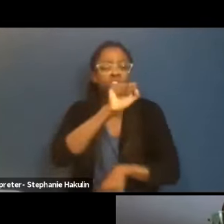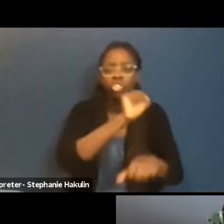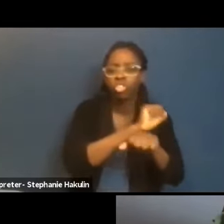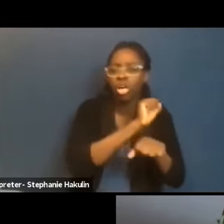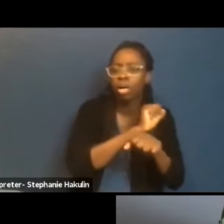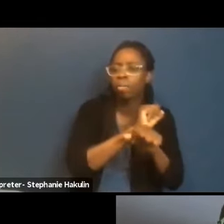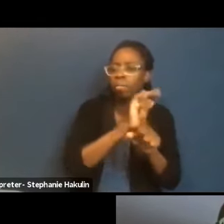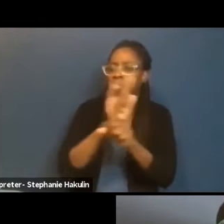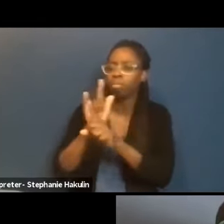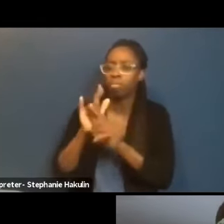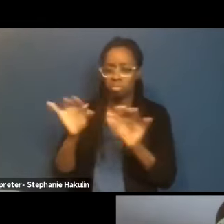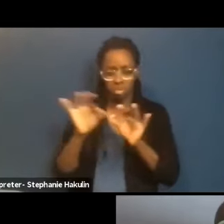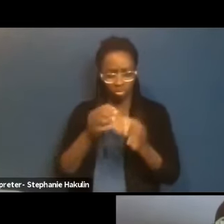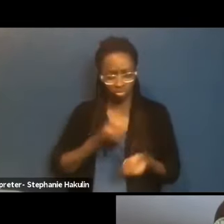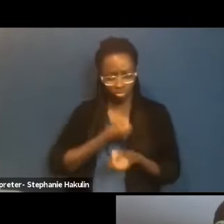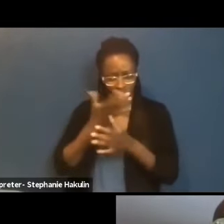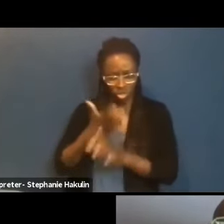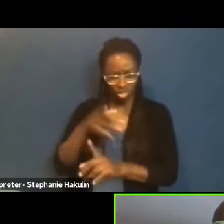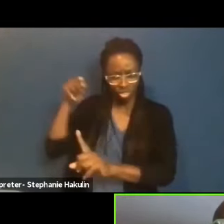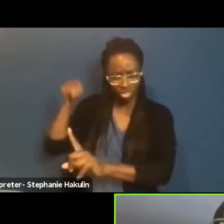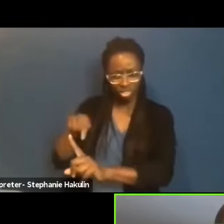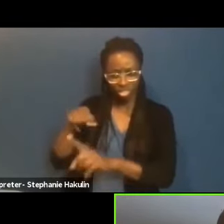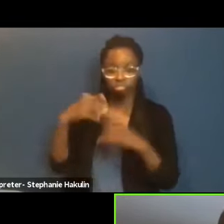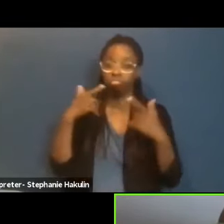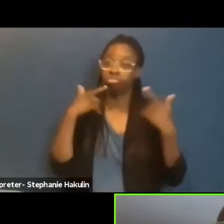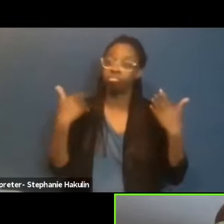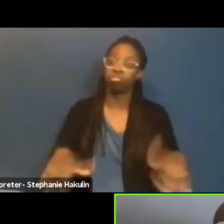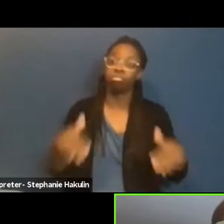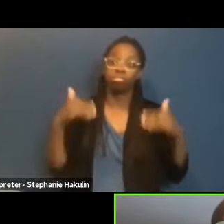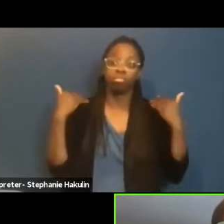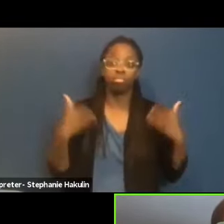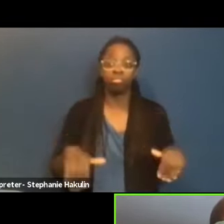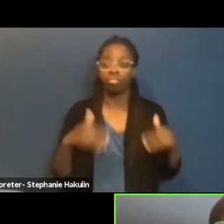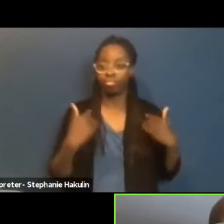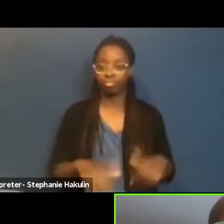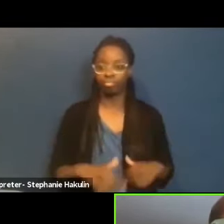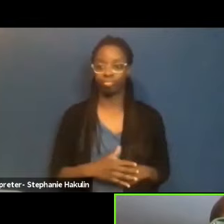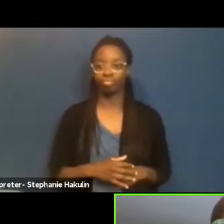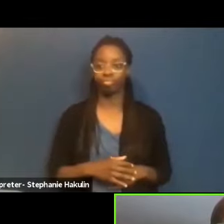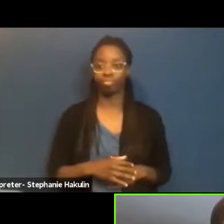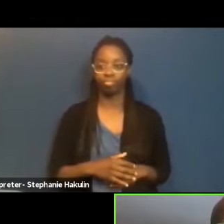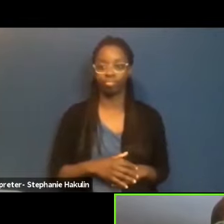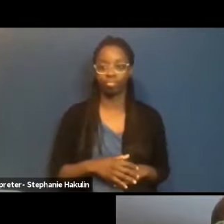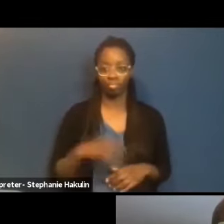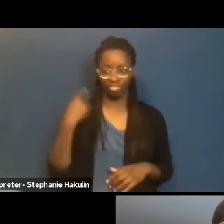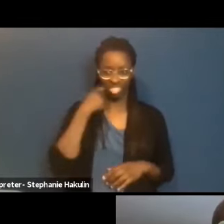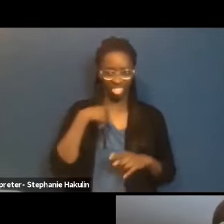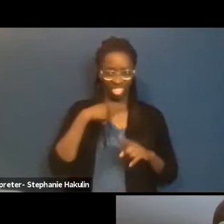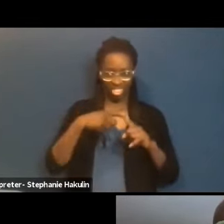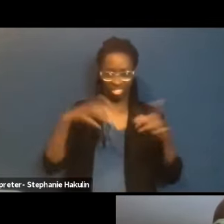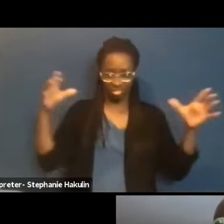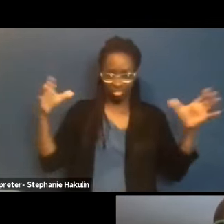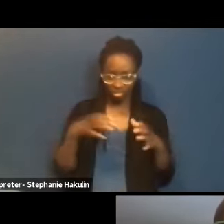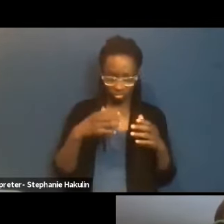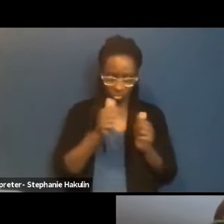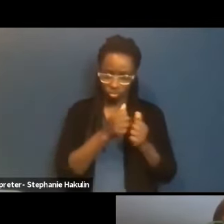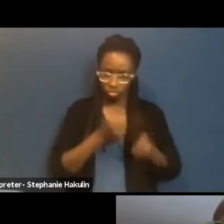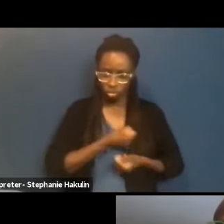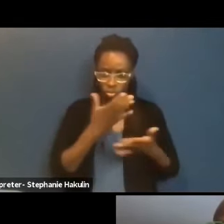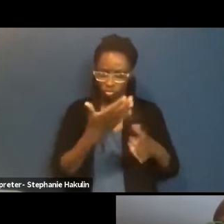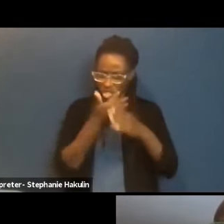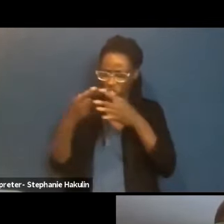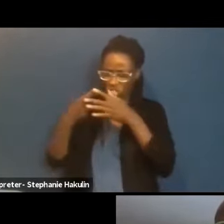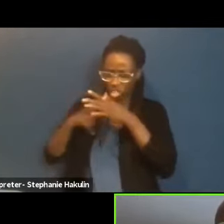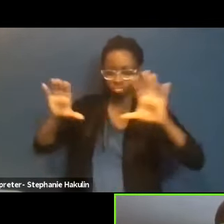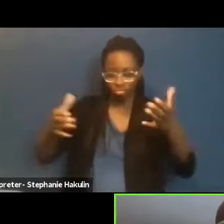know, I have to say, when we were in the poets huddle before the slam began, one of the things that we did